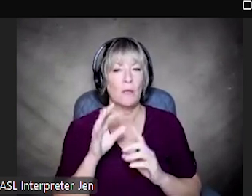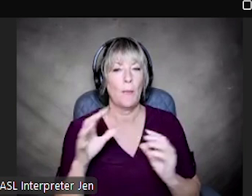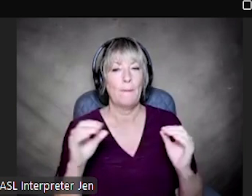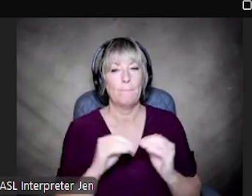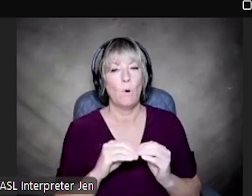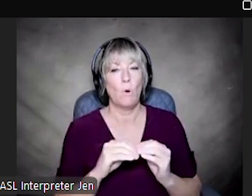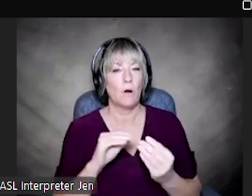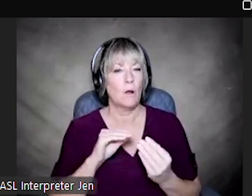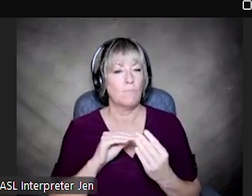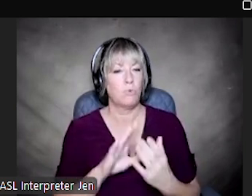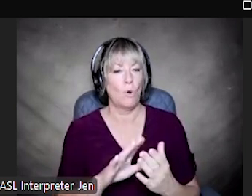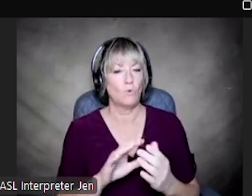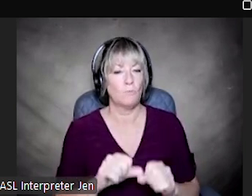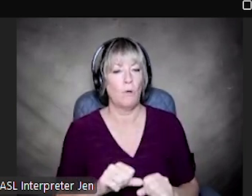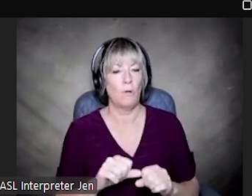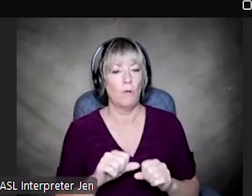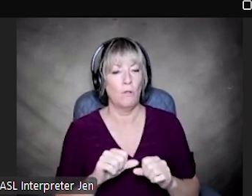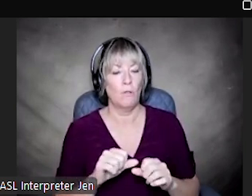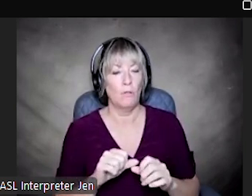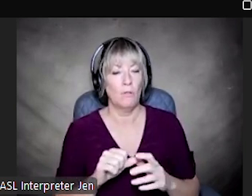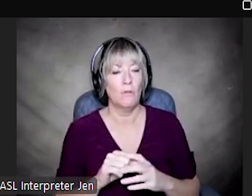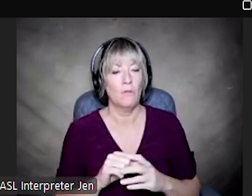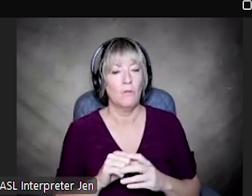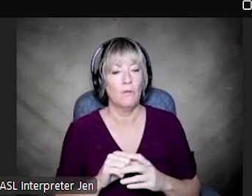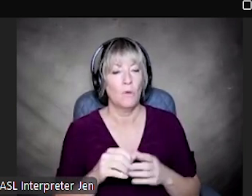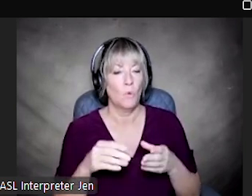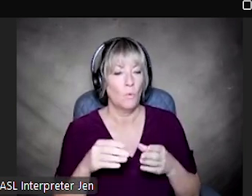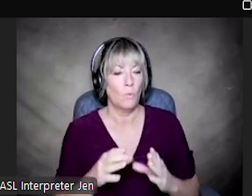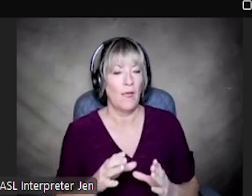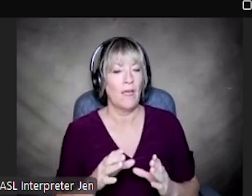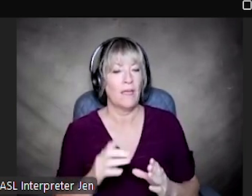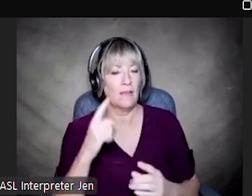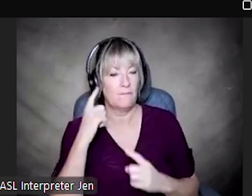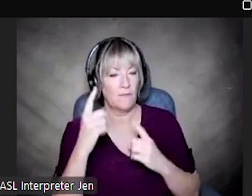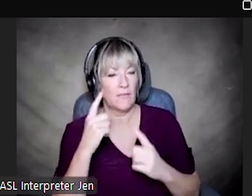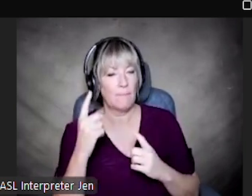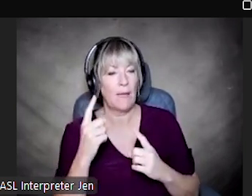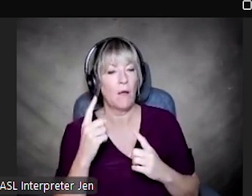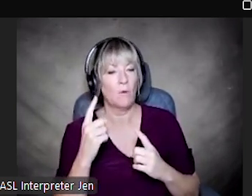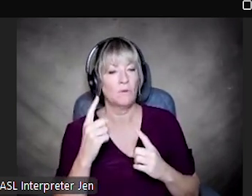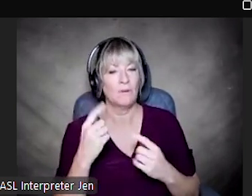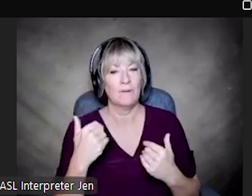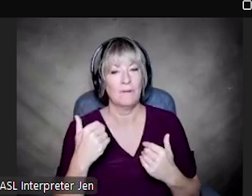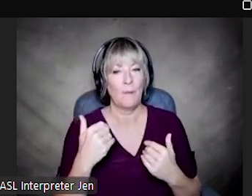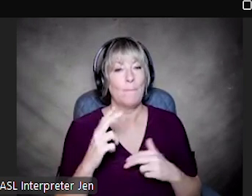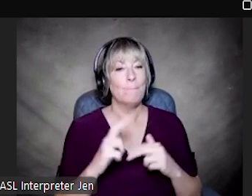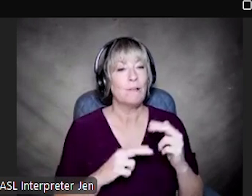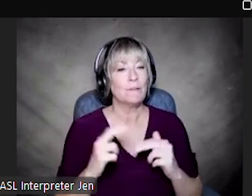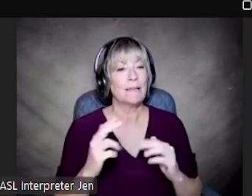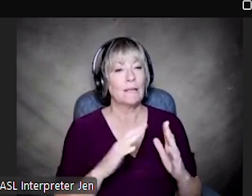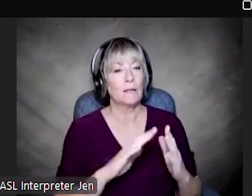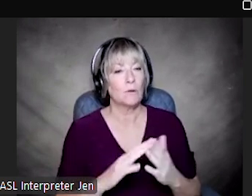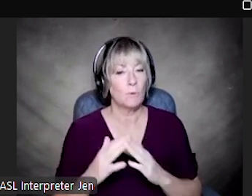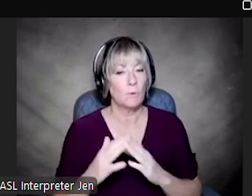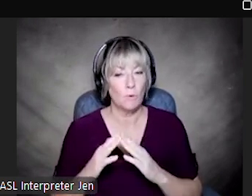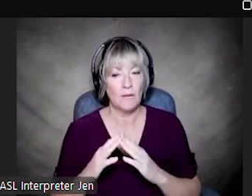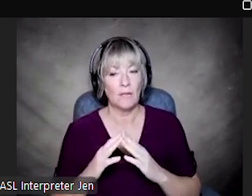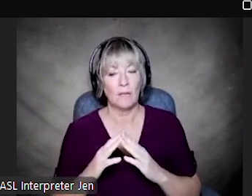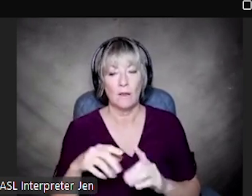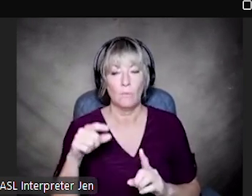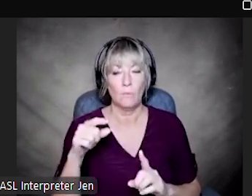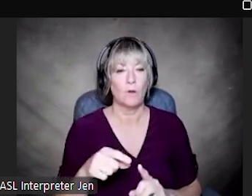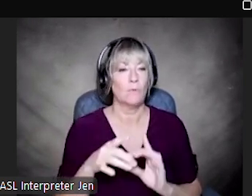more approachable way of thinking about building community around